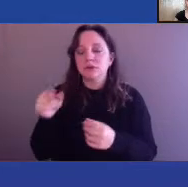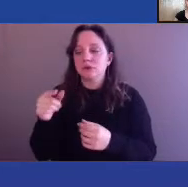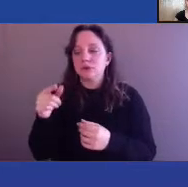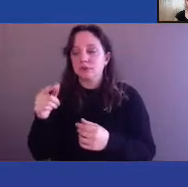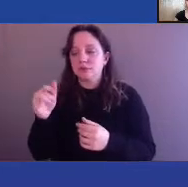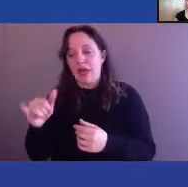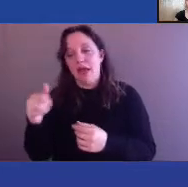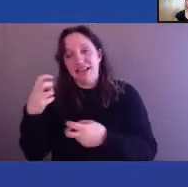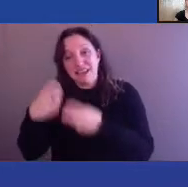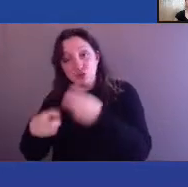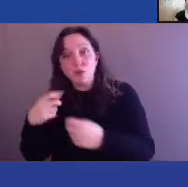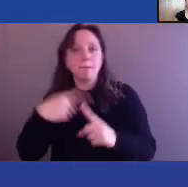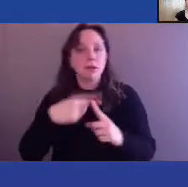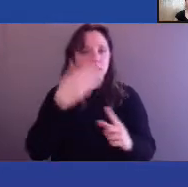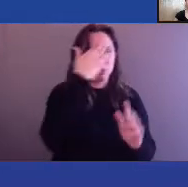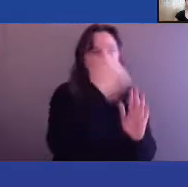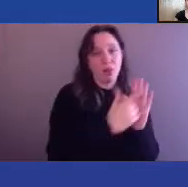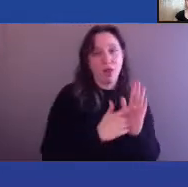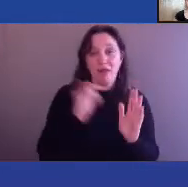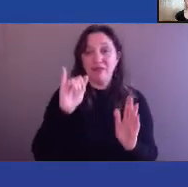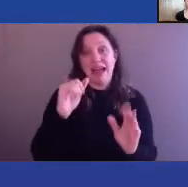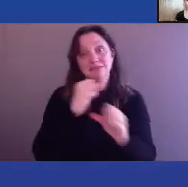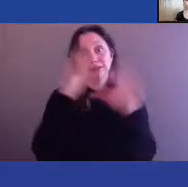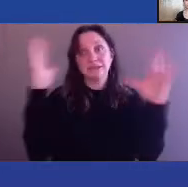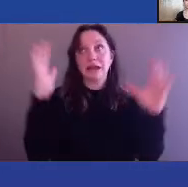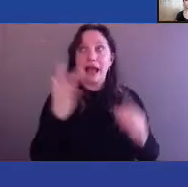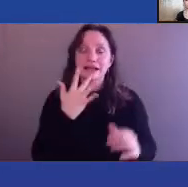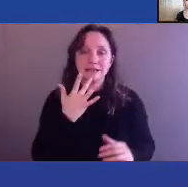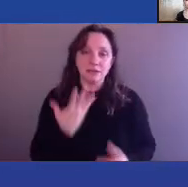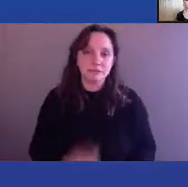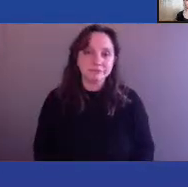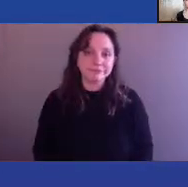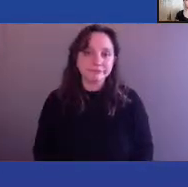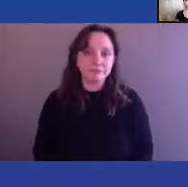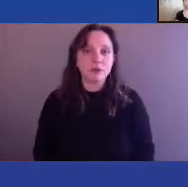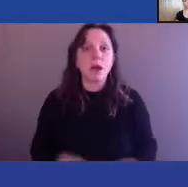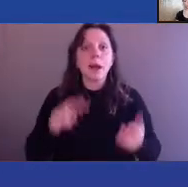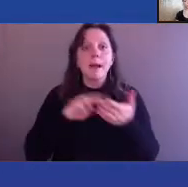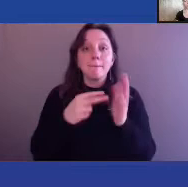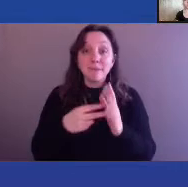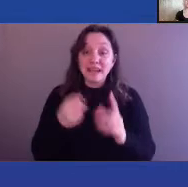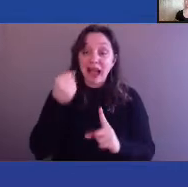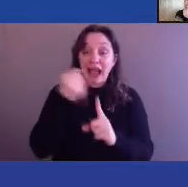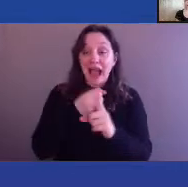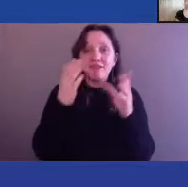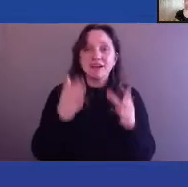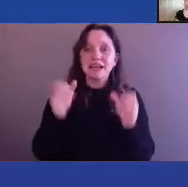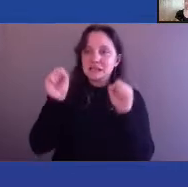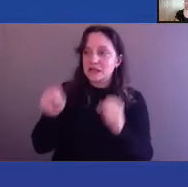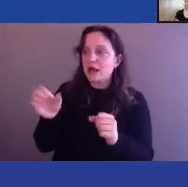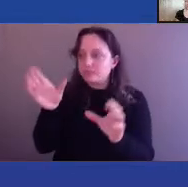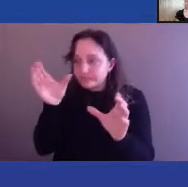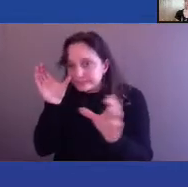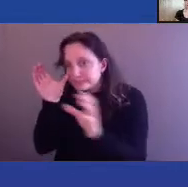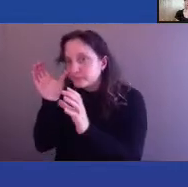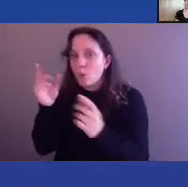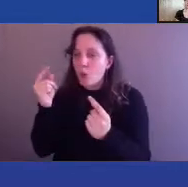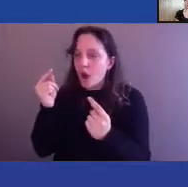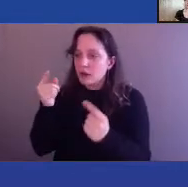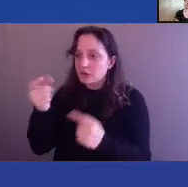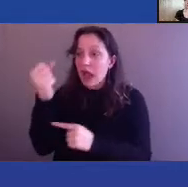process. So in this way, advocacy is oriented toward crafting solutions to the problems raised